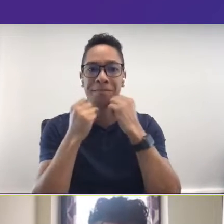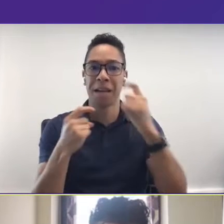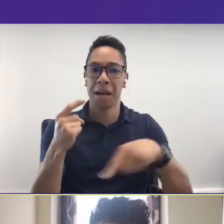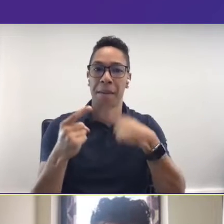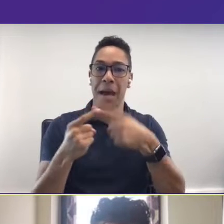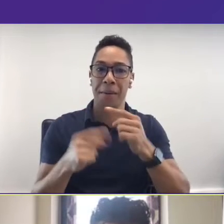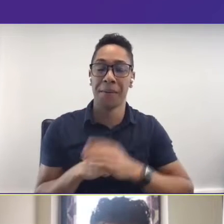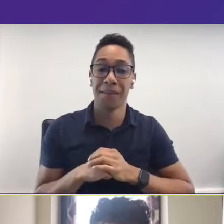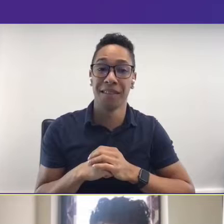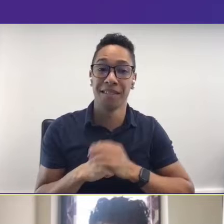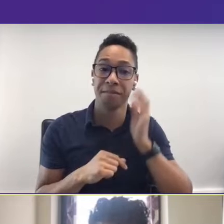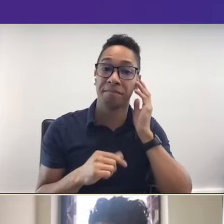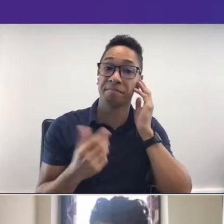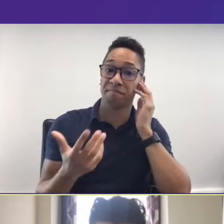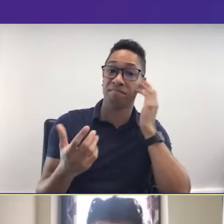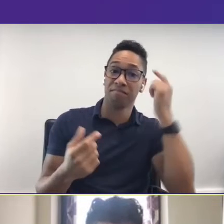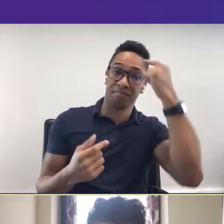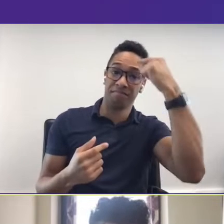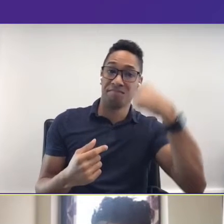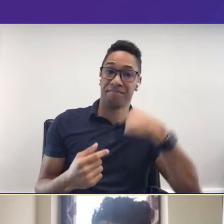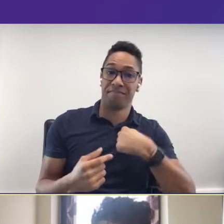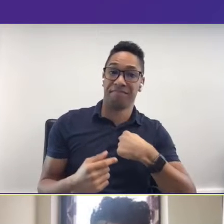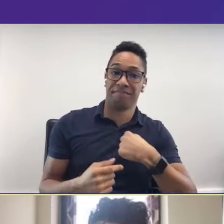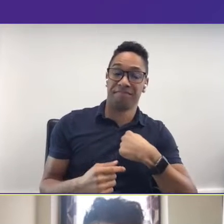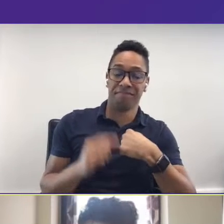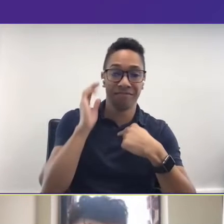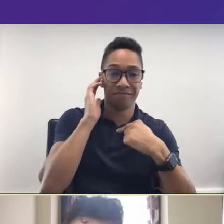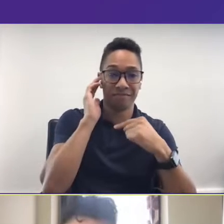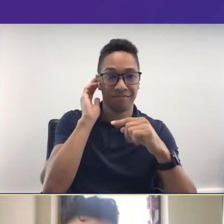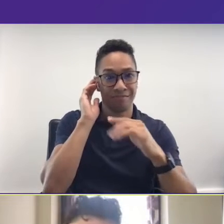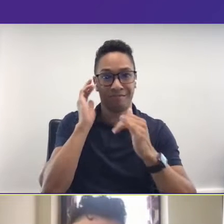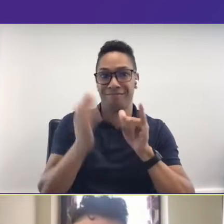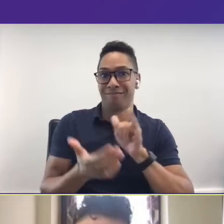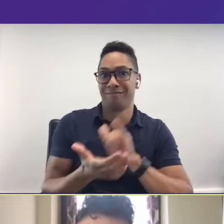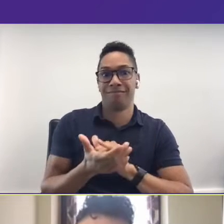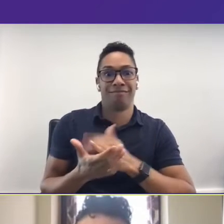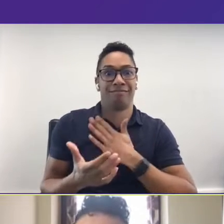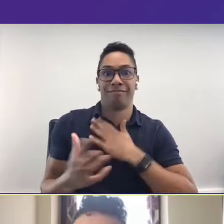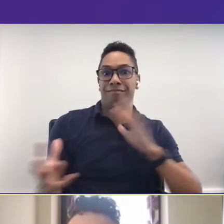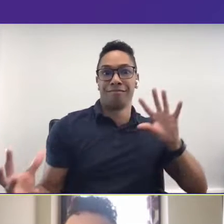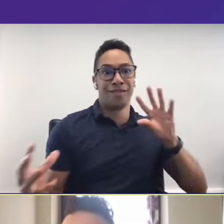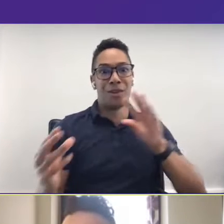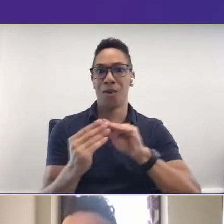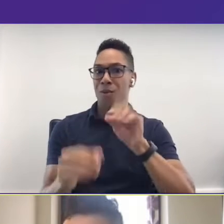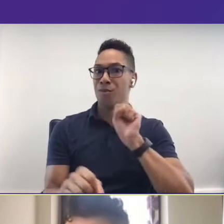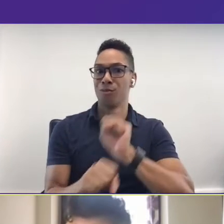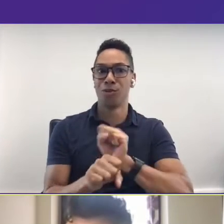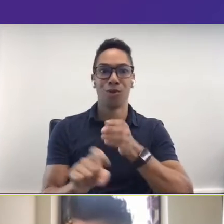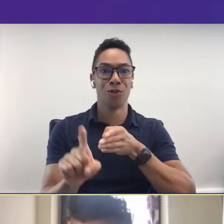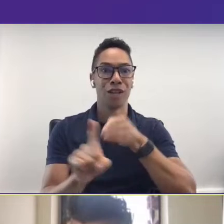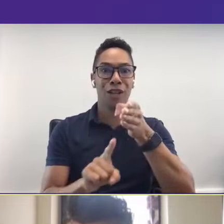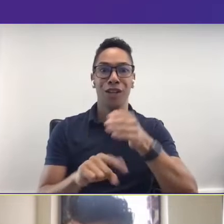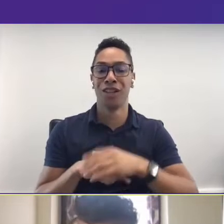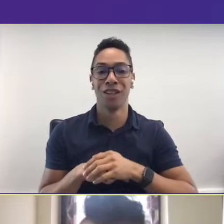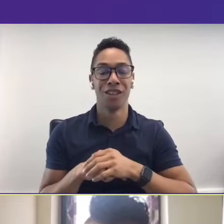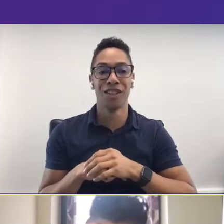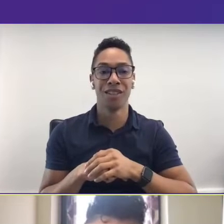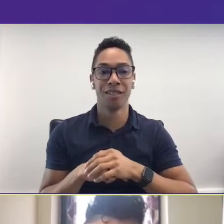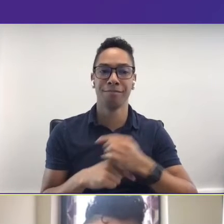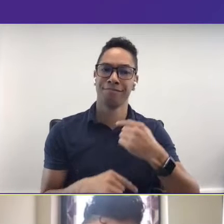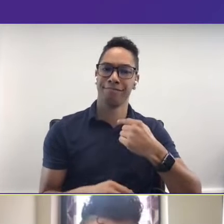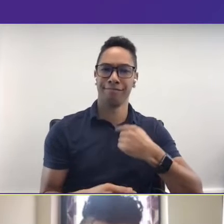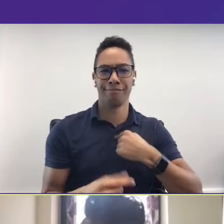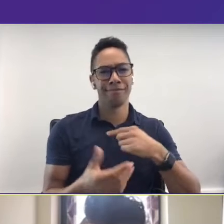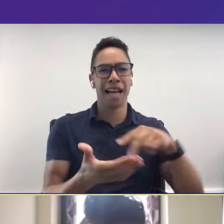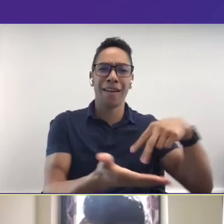me, that's been my most of my career. I danced in dance,